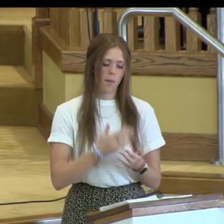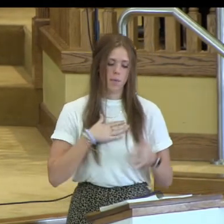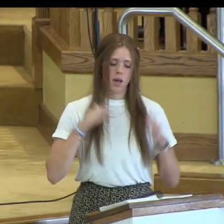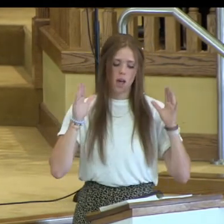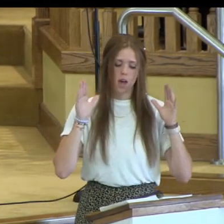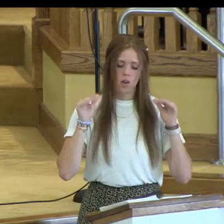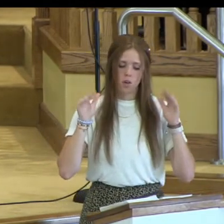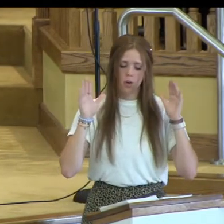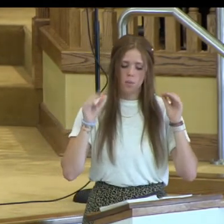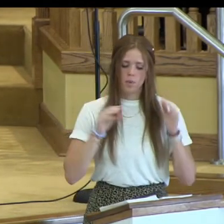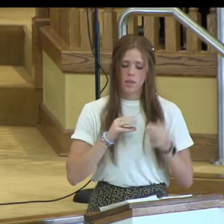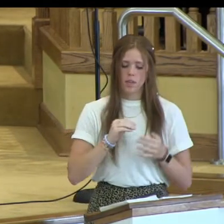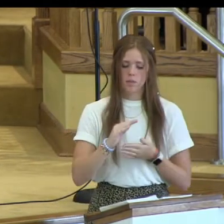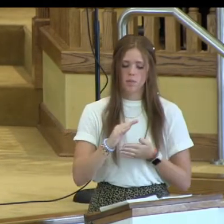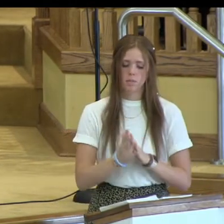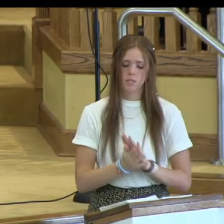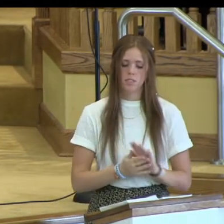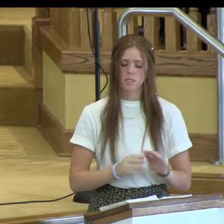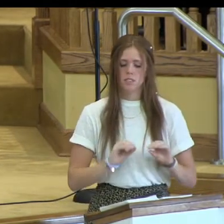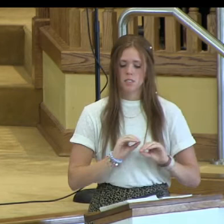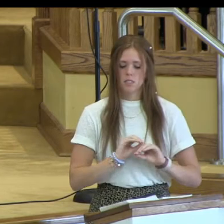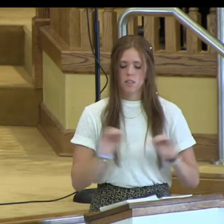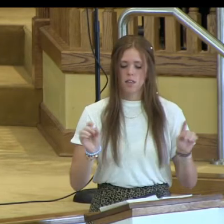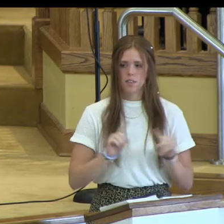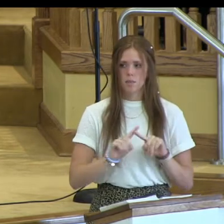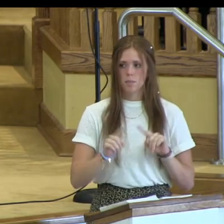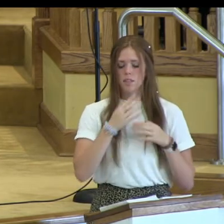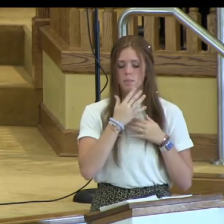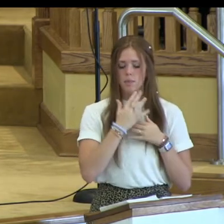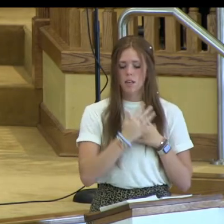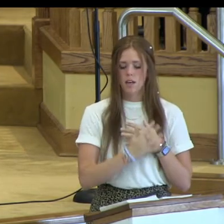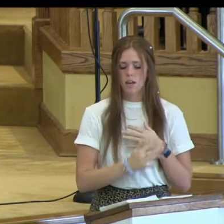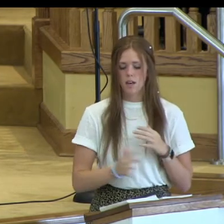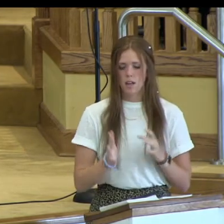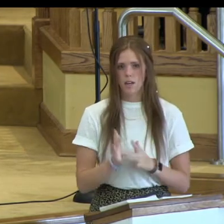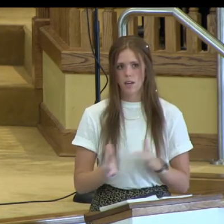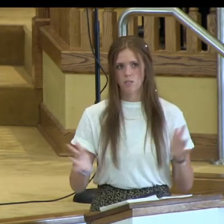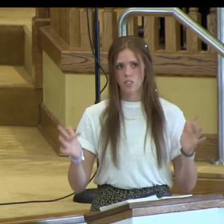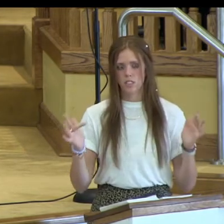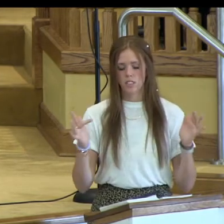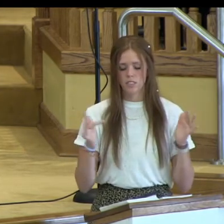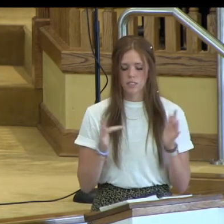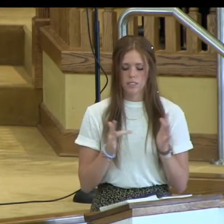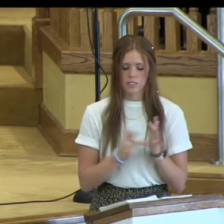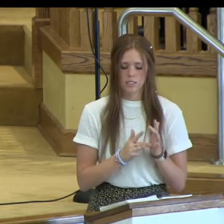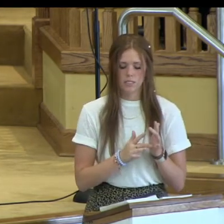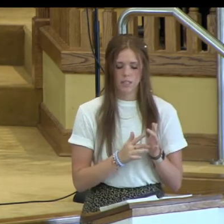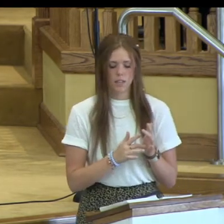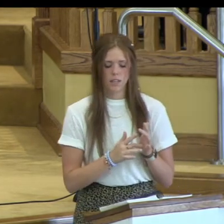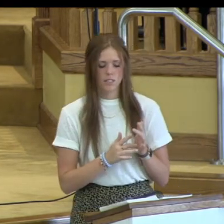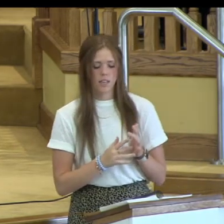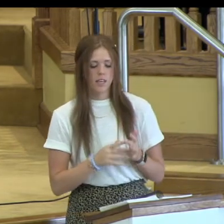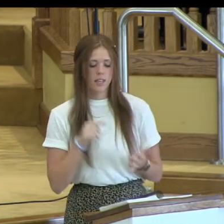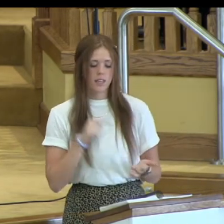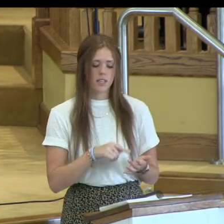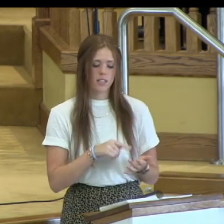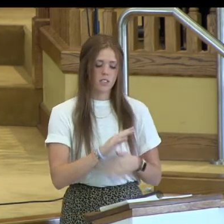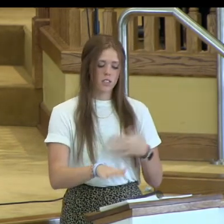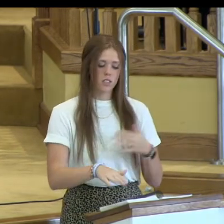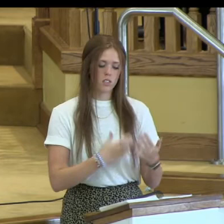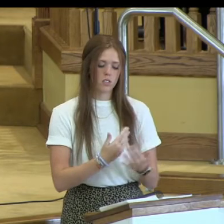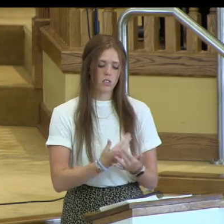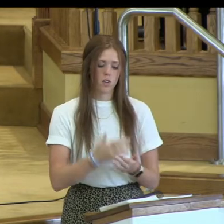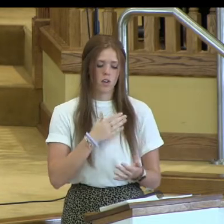all my hope and peace, nothing but the blood of Jesus.